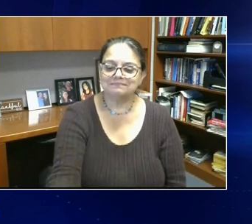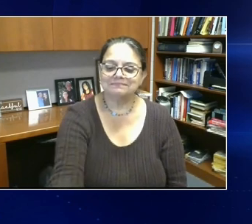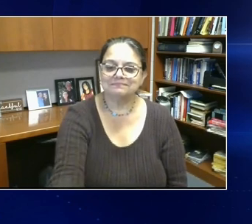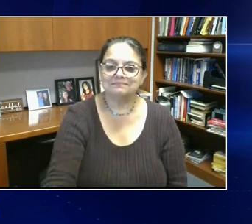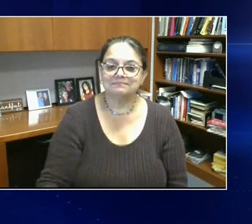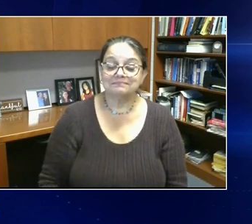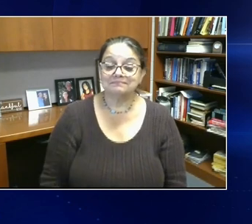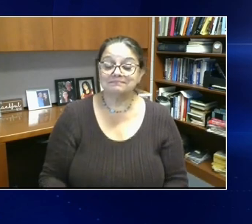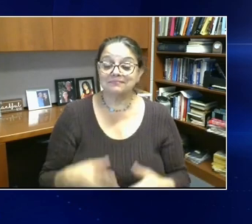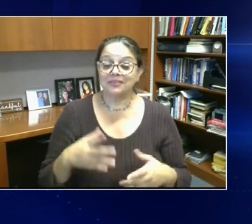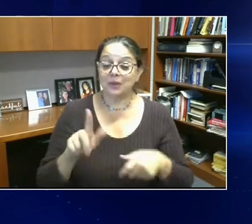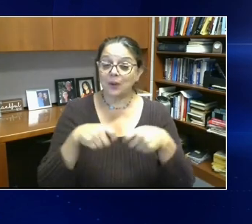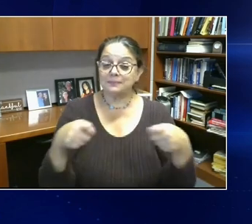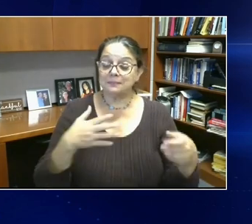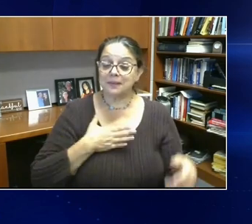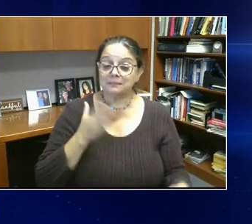that for you to consider.